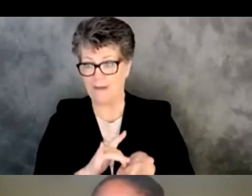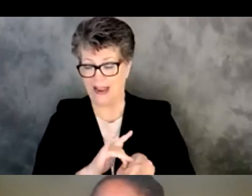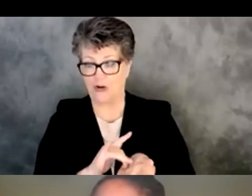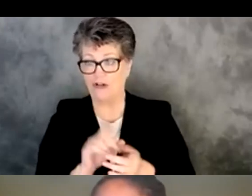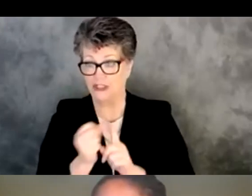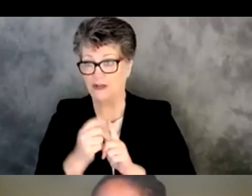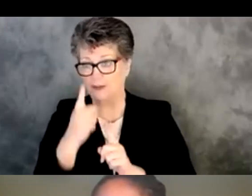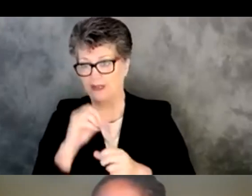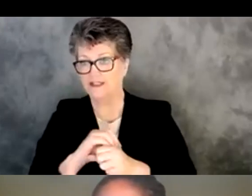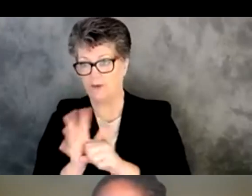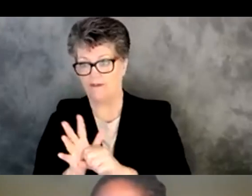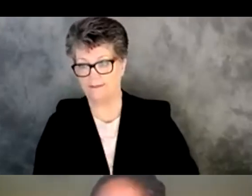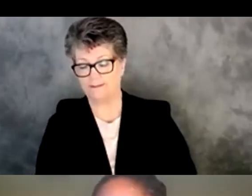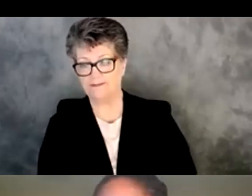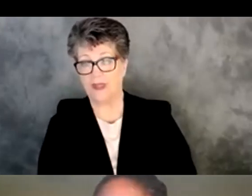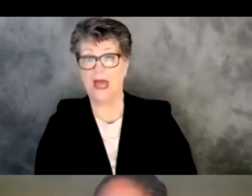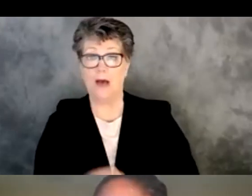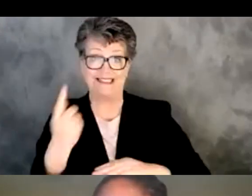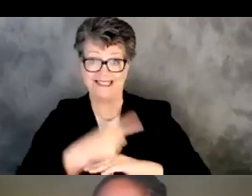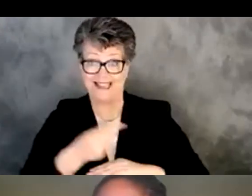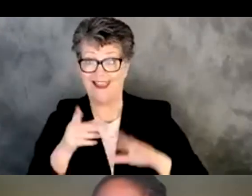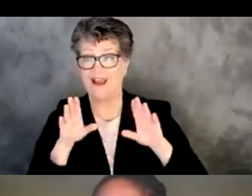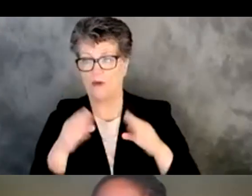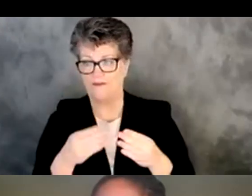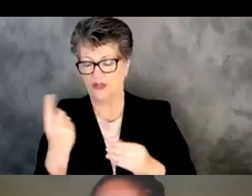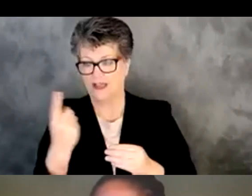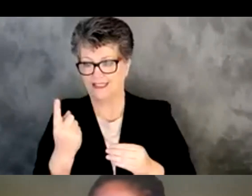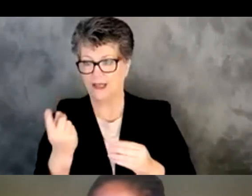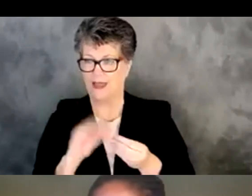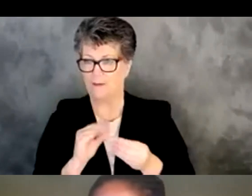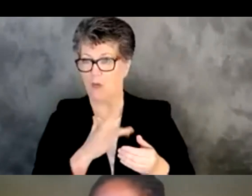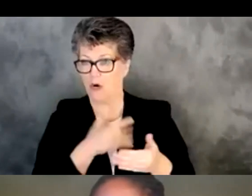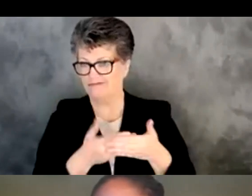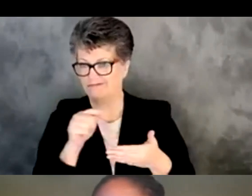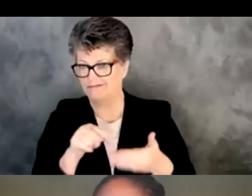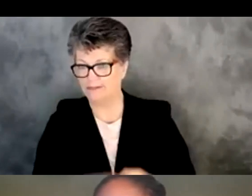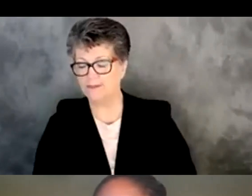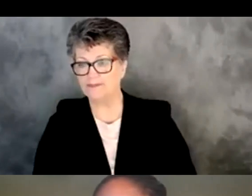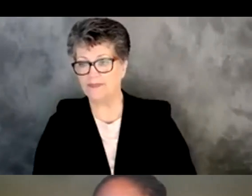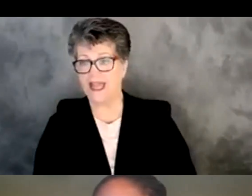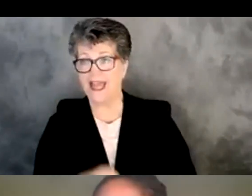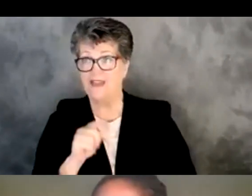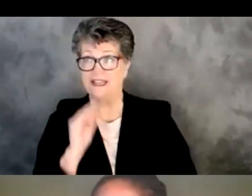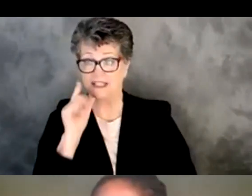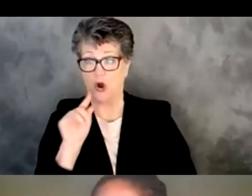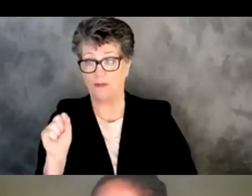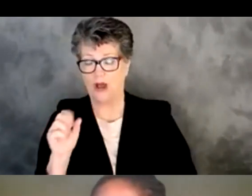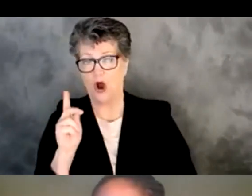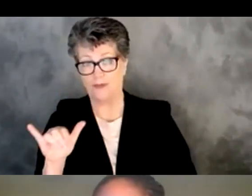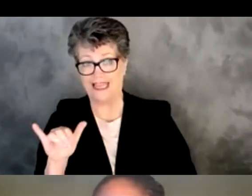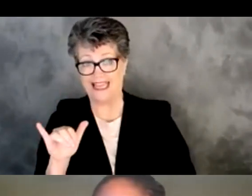conditions due to COVID-19. But today I want to focus on something tied more closely to this discussion. This is HomeKey's attention